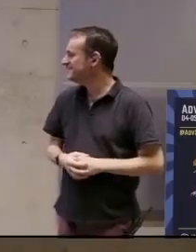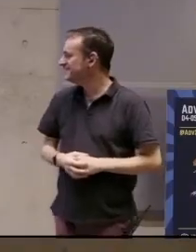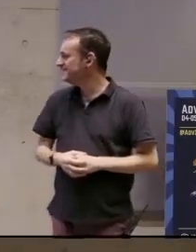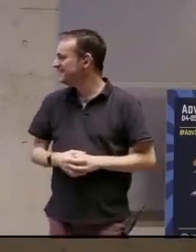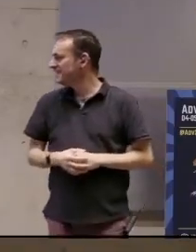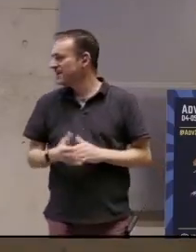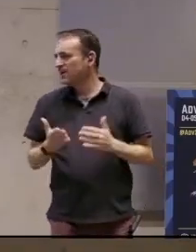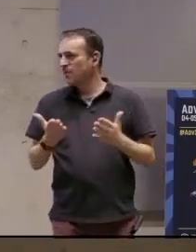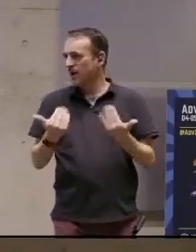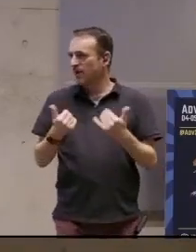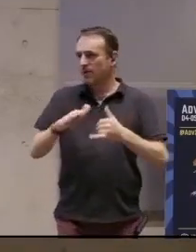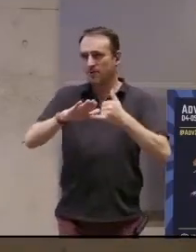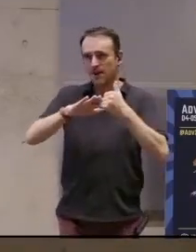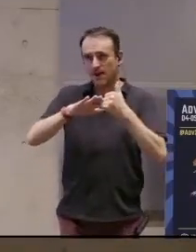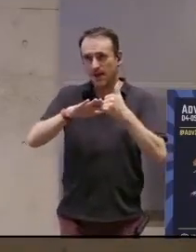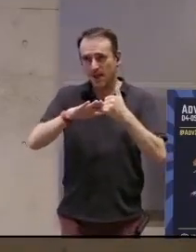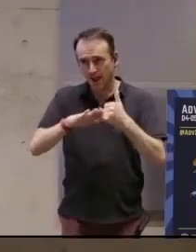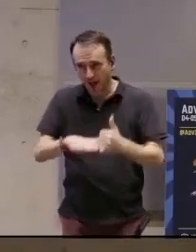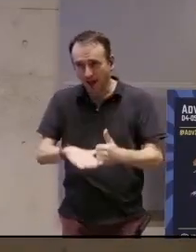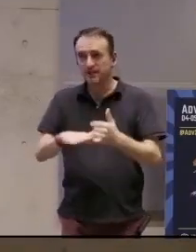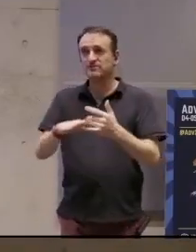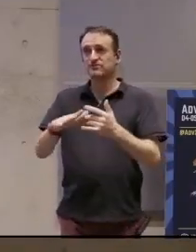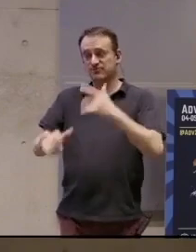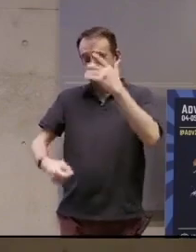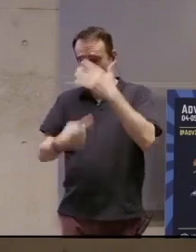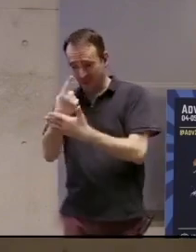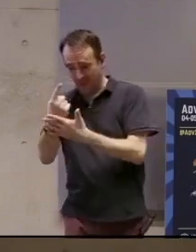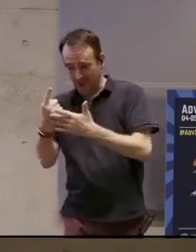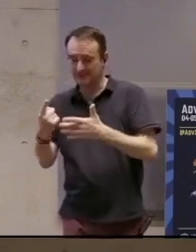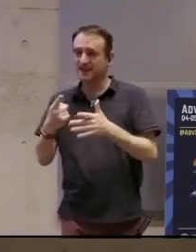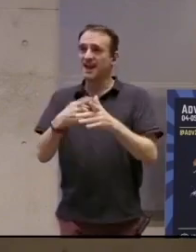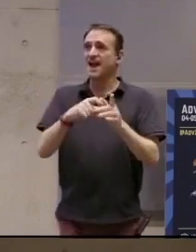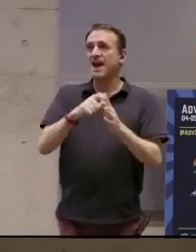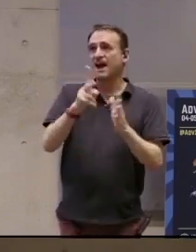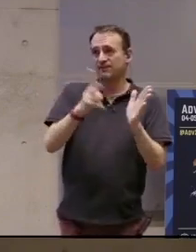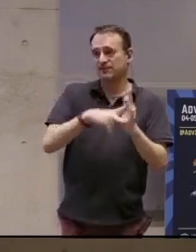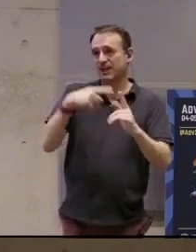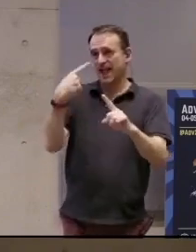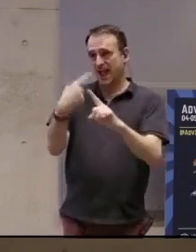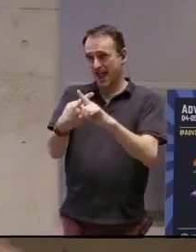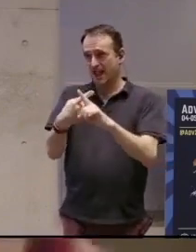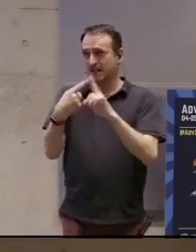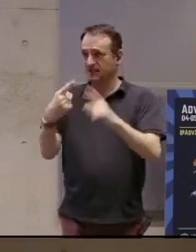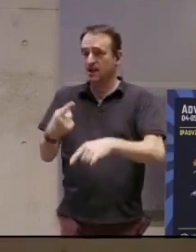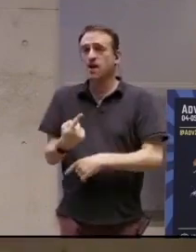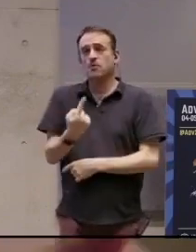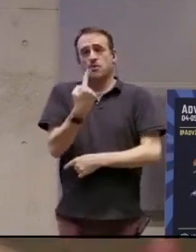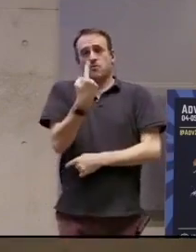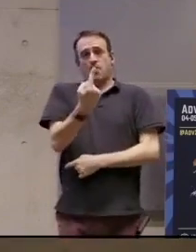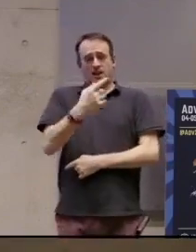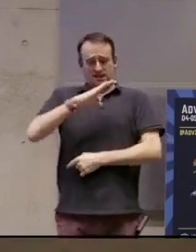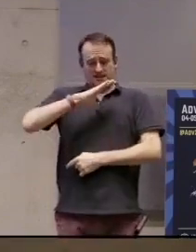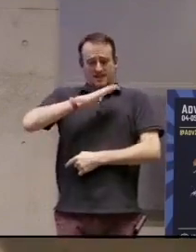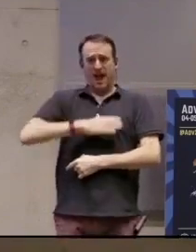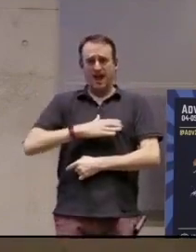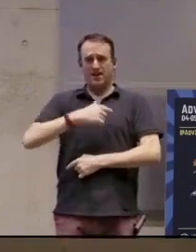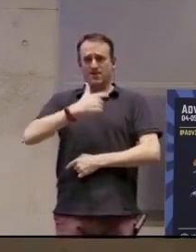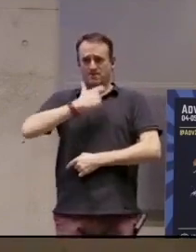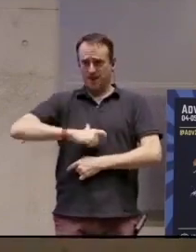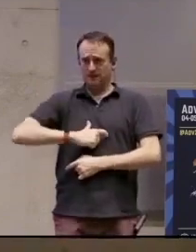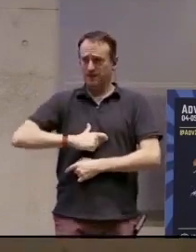Welcome to the final feature of AdventureX, where one very tired person talks to four other very tired people.